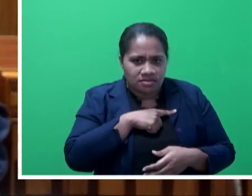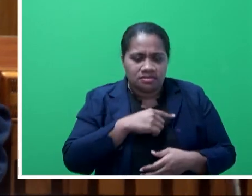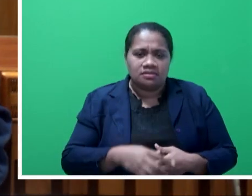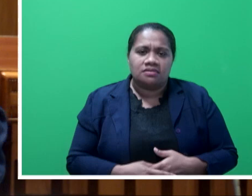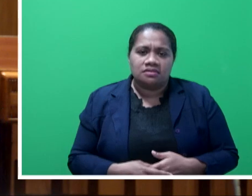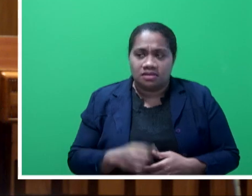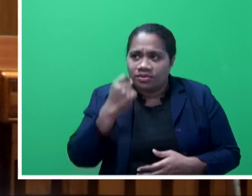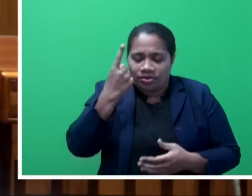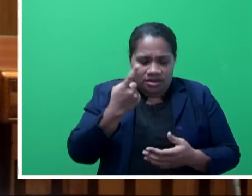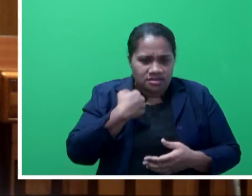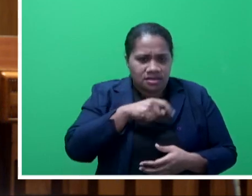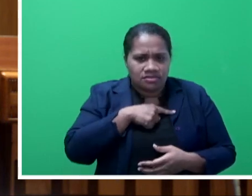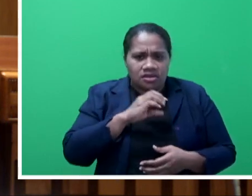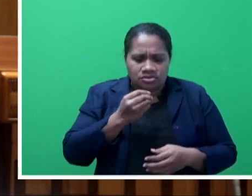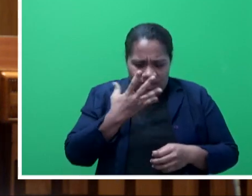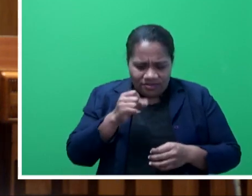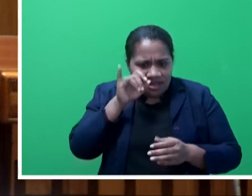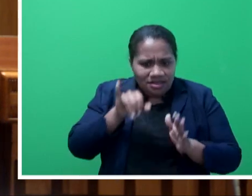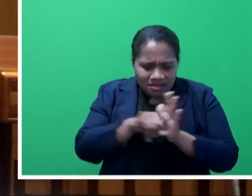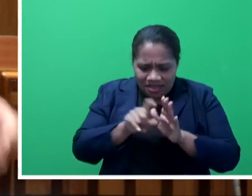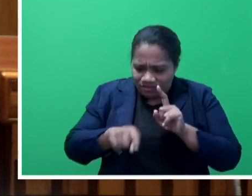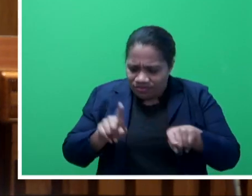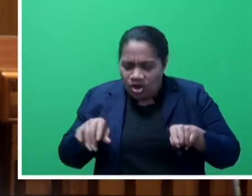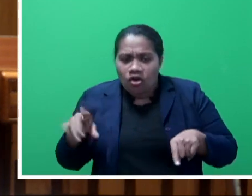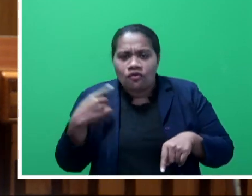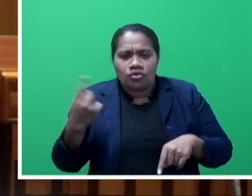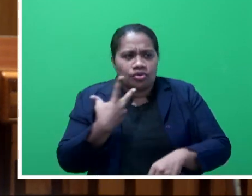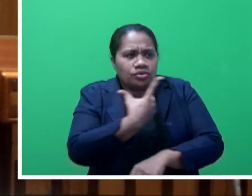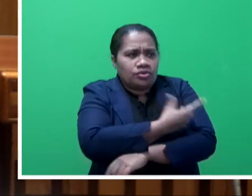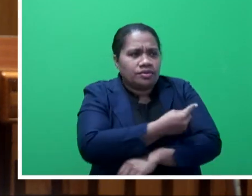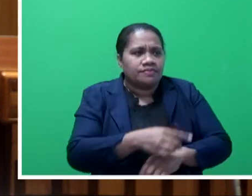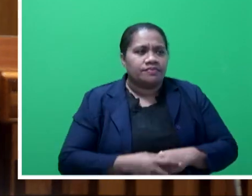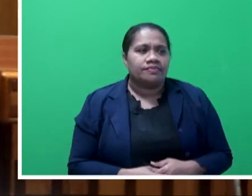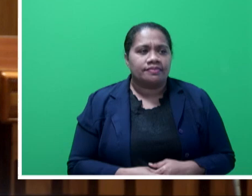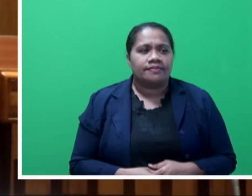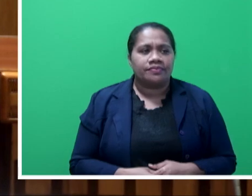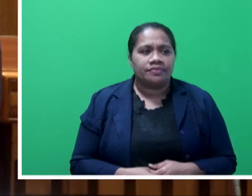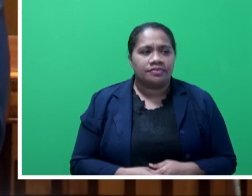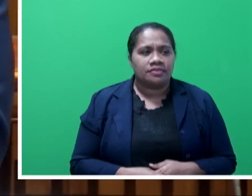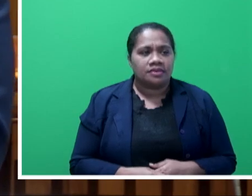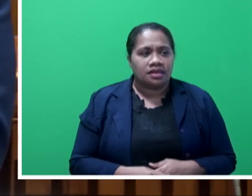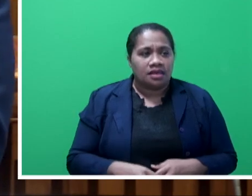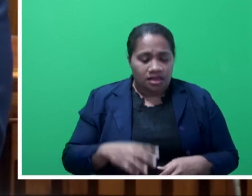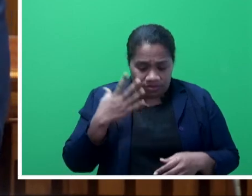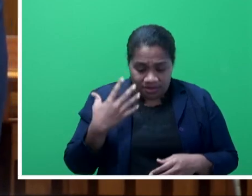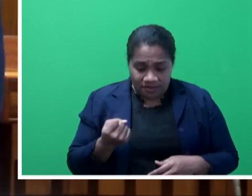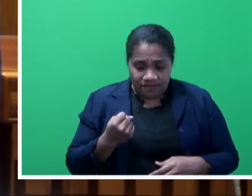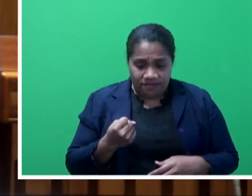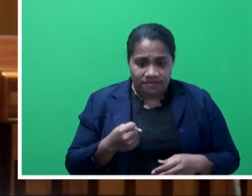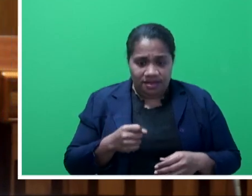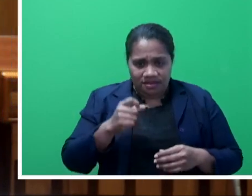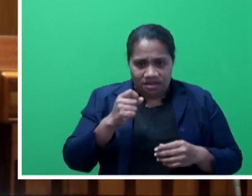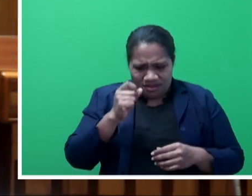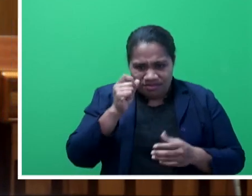identification and the verification of those people who get vaccinated. And if there's mutual recognition, then travel can actually open up.